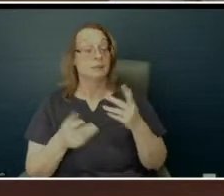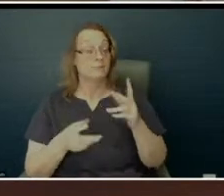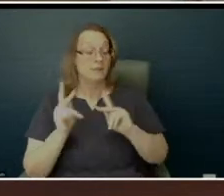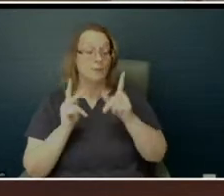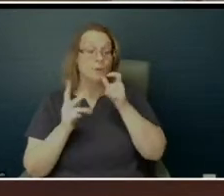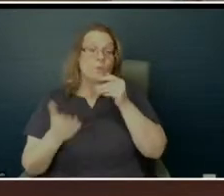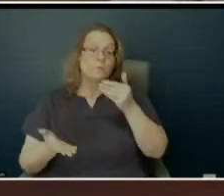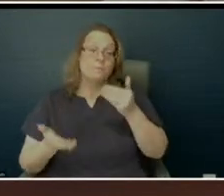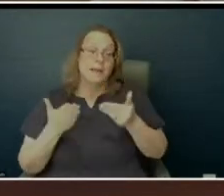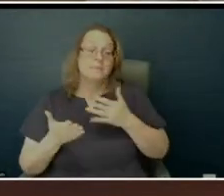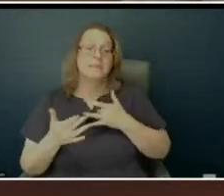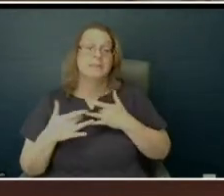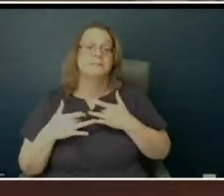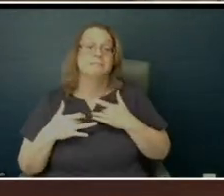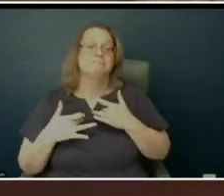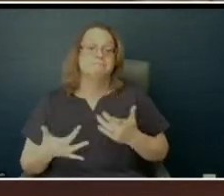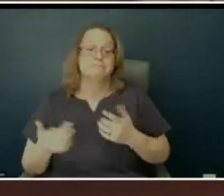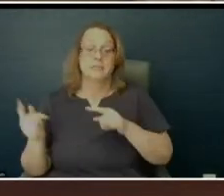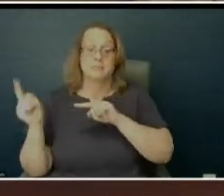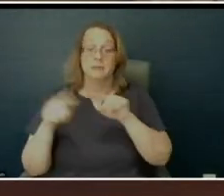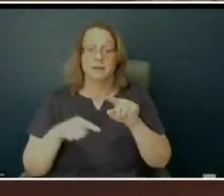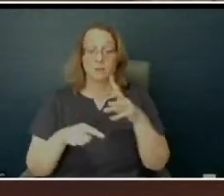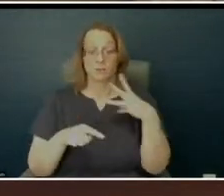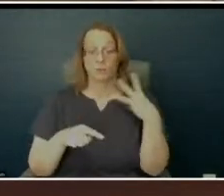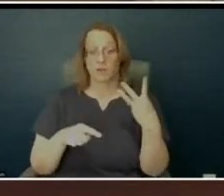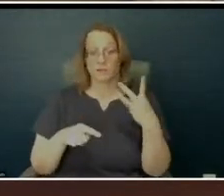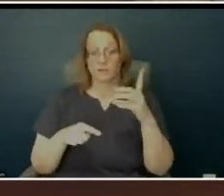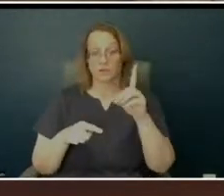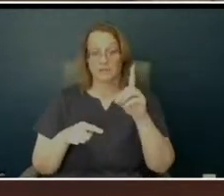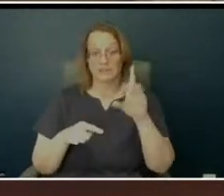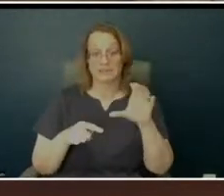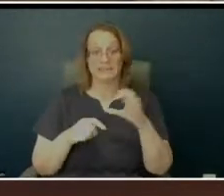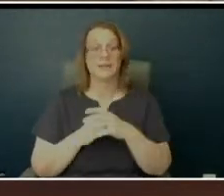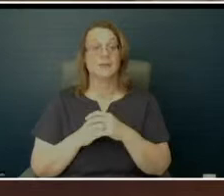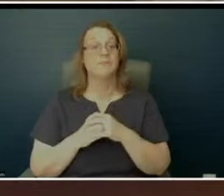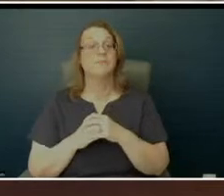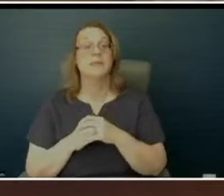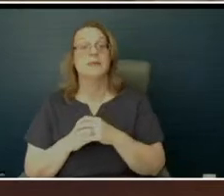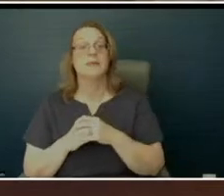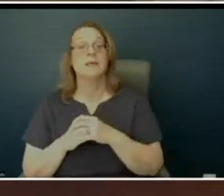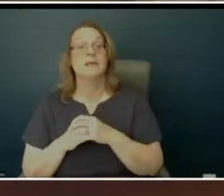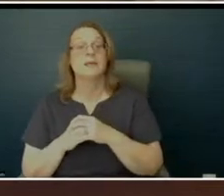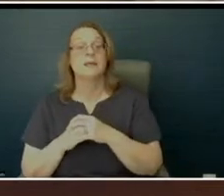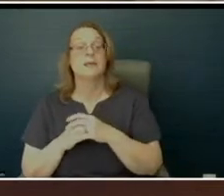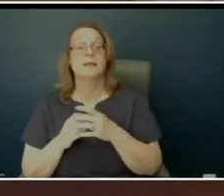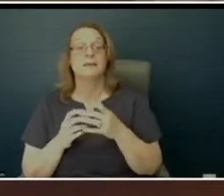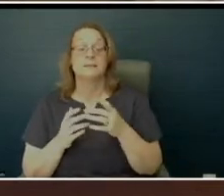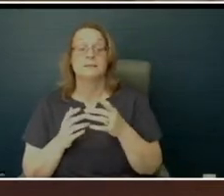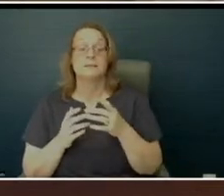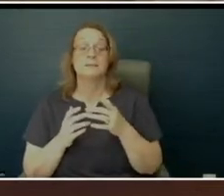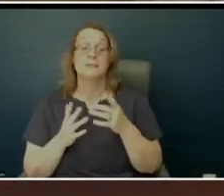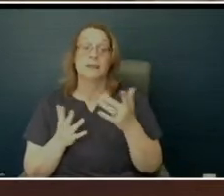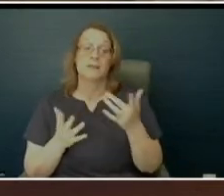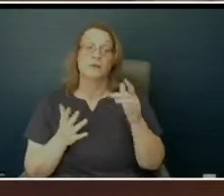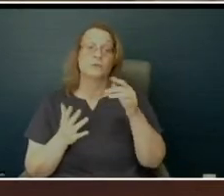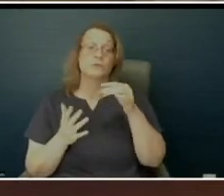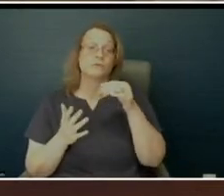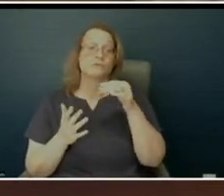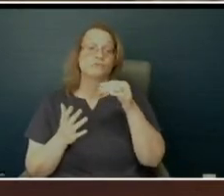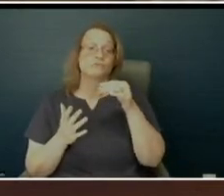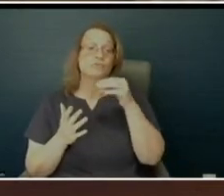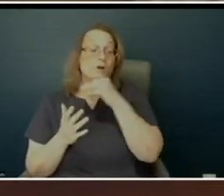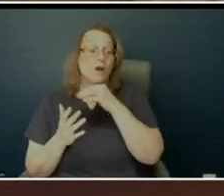January 6th, that President Trump's election fraud allegations were likely very real.